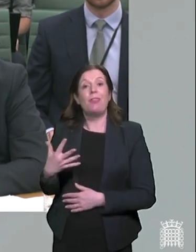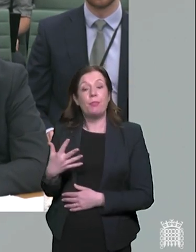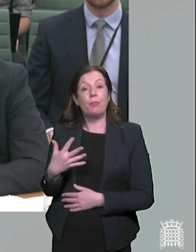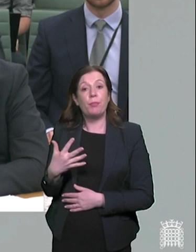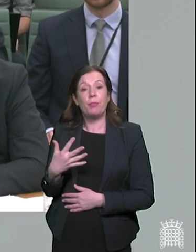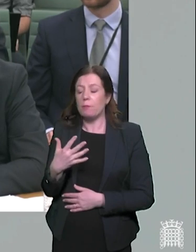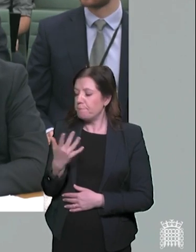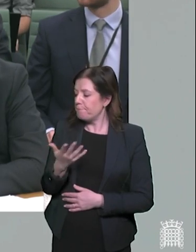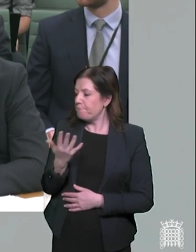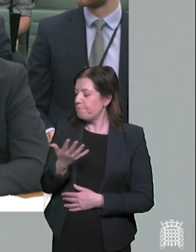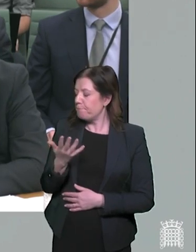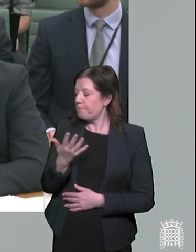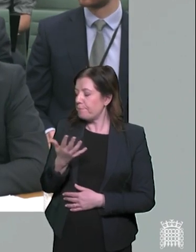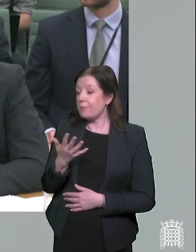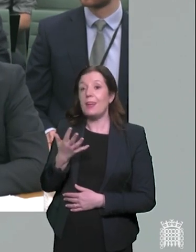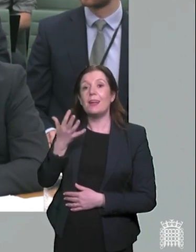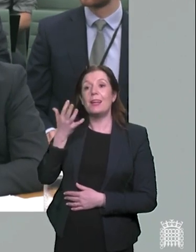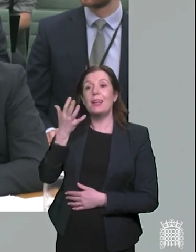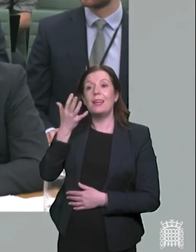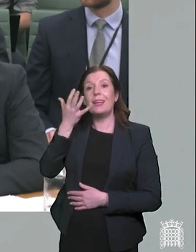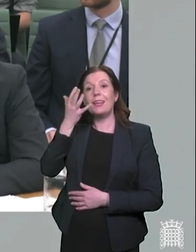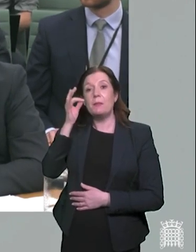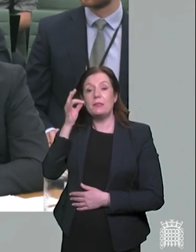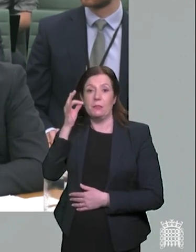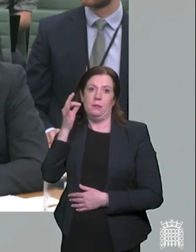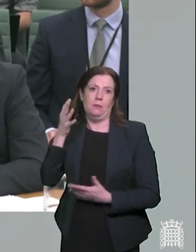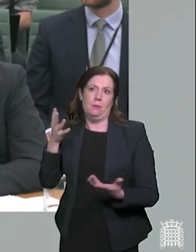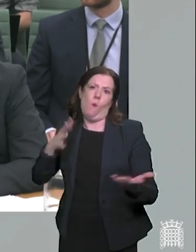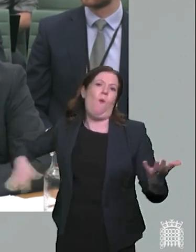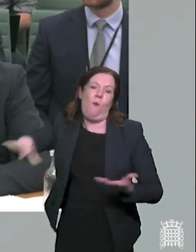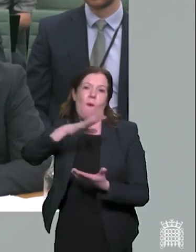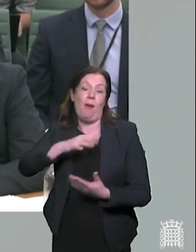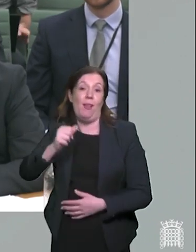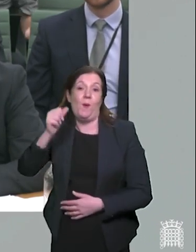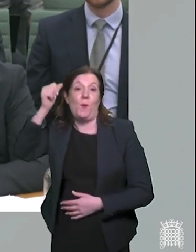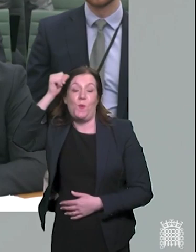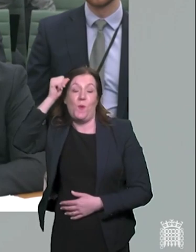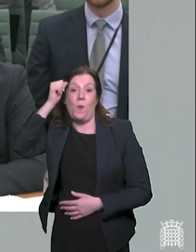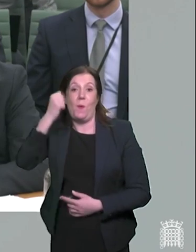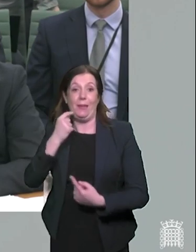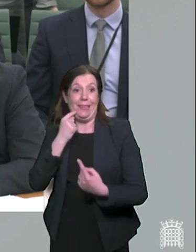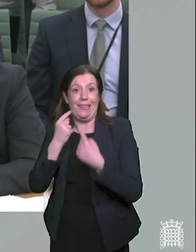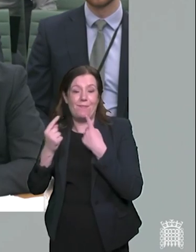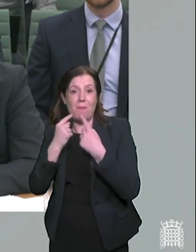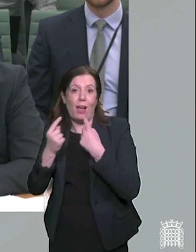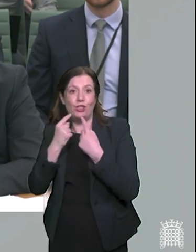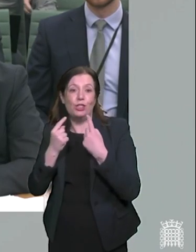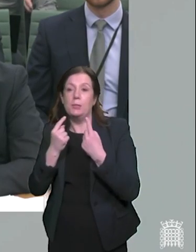of, and I think the committee in possibly the world was in possession of all the